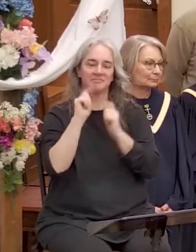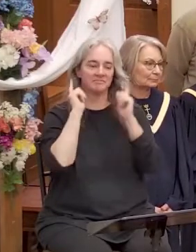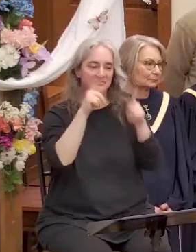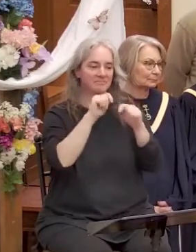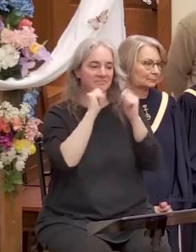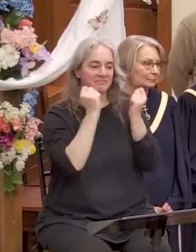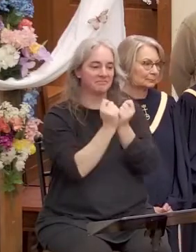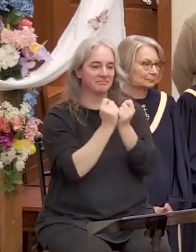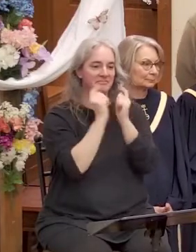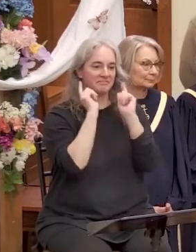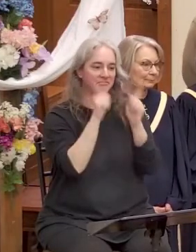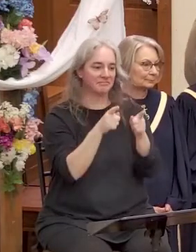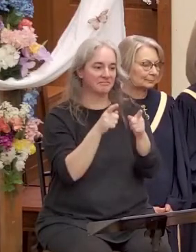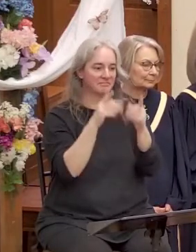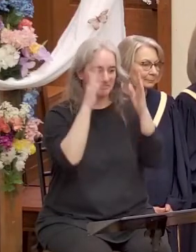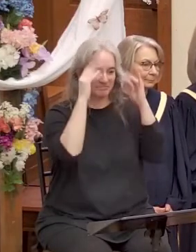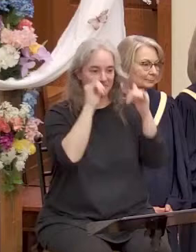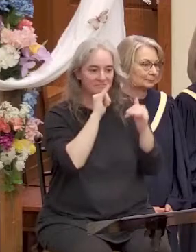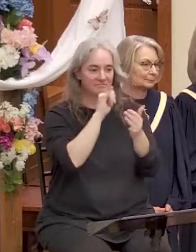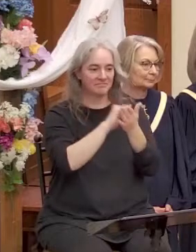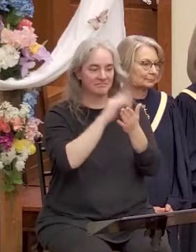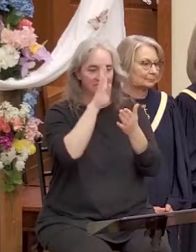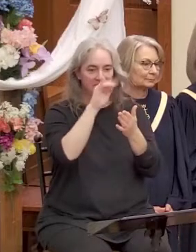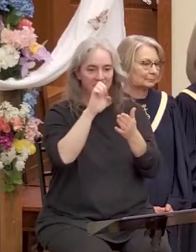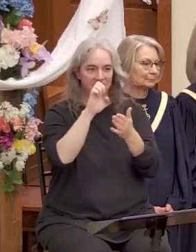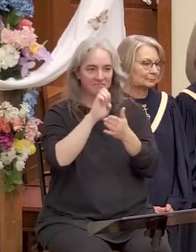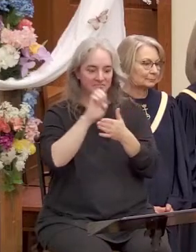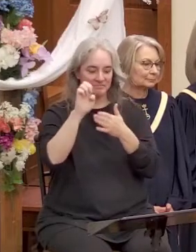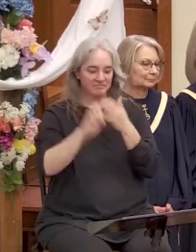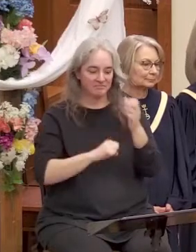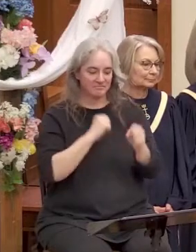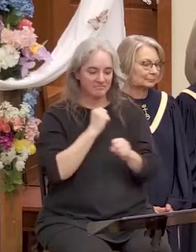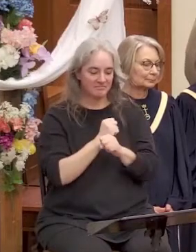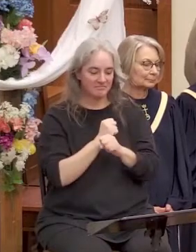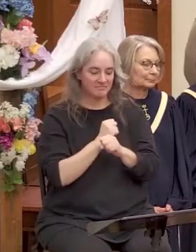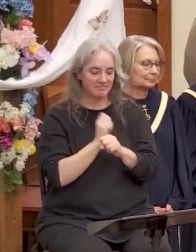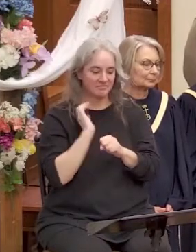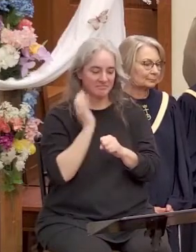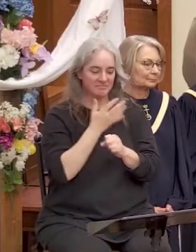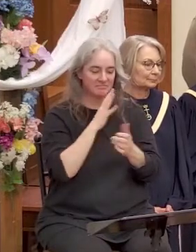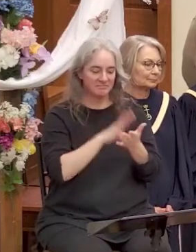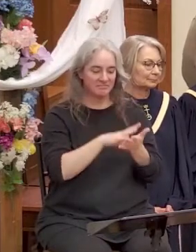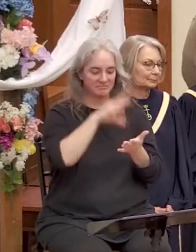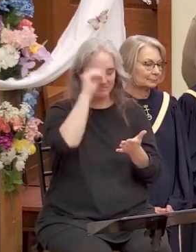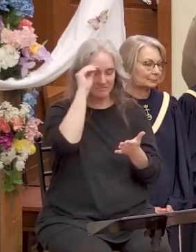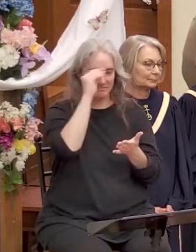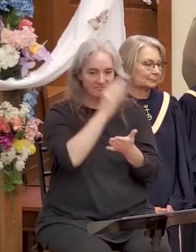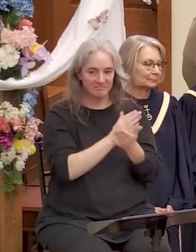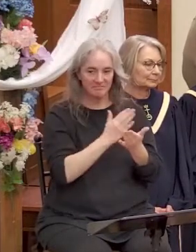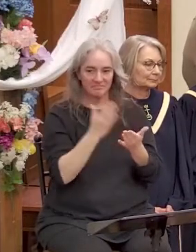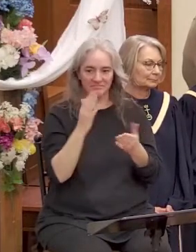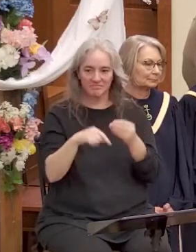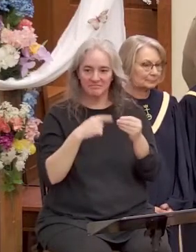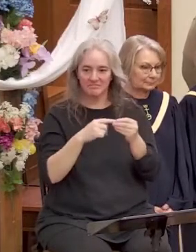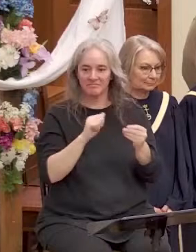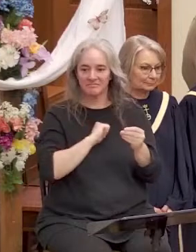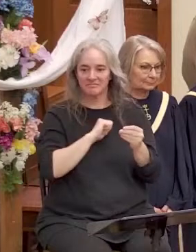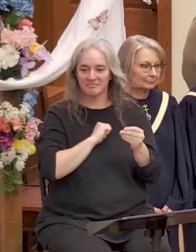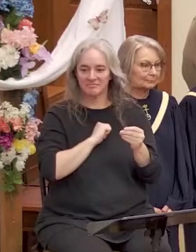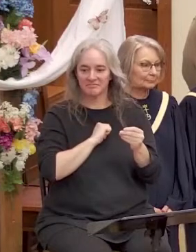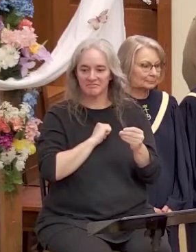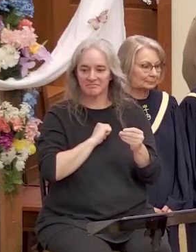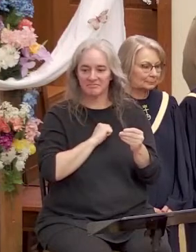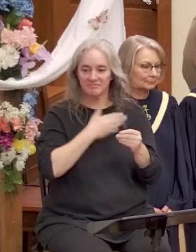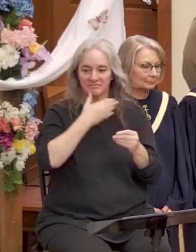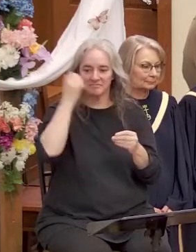go. Our hope is that by the end of the year, we've learned some things about ourselves. Maybe we have a better idea